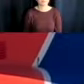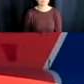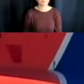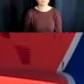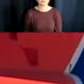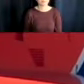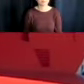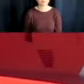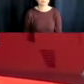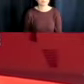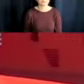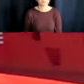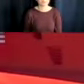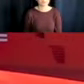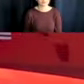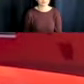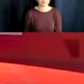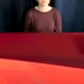All that luggage in there.